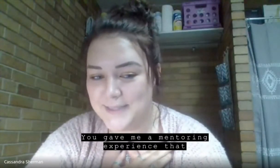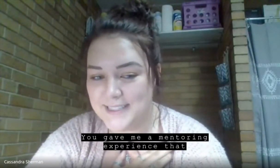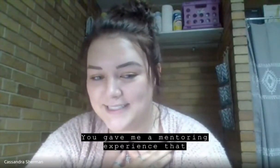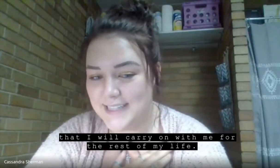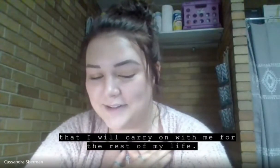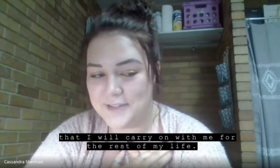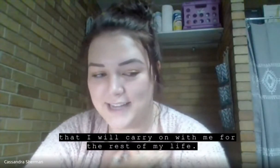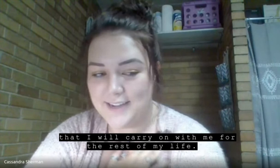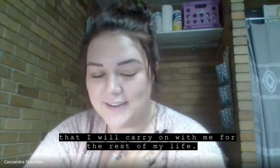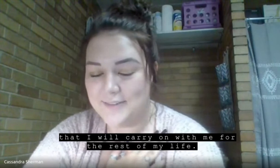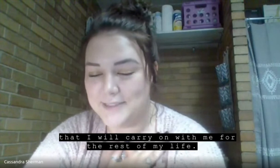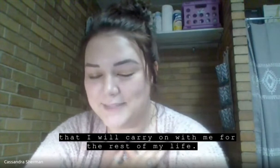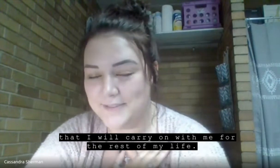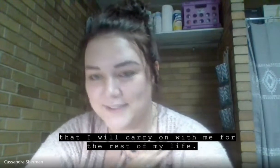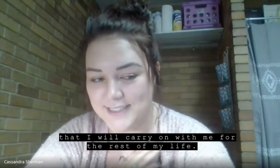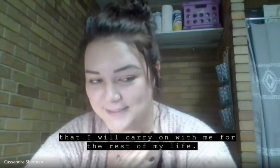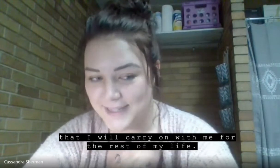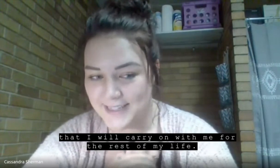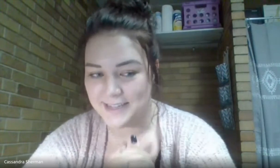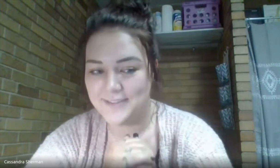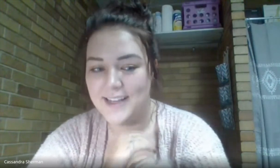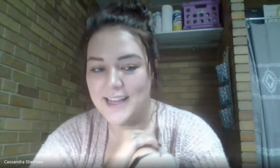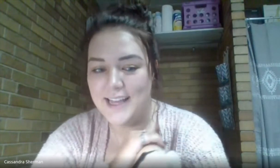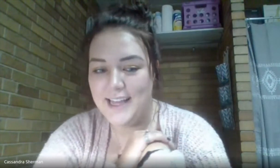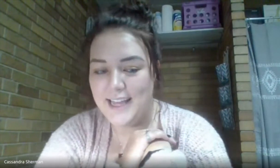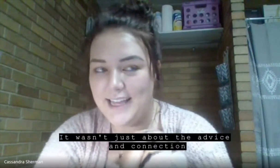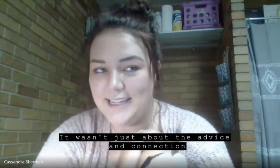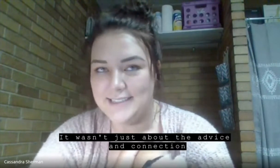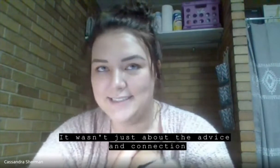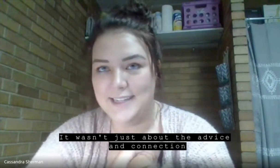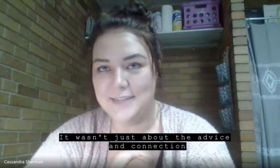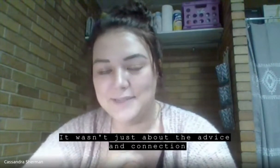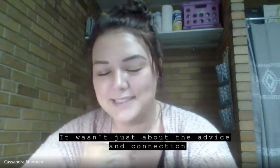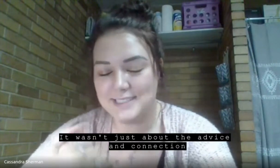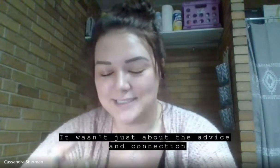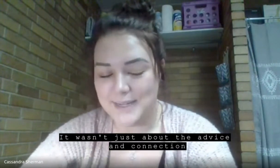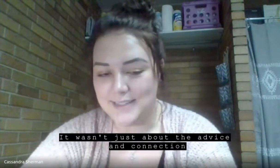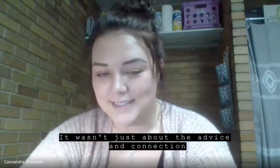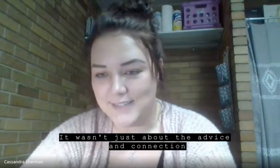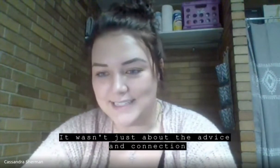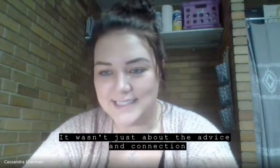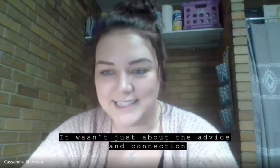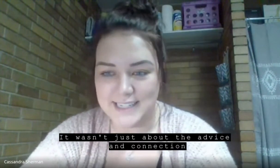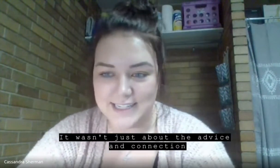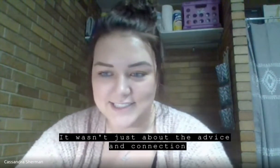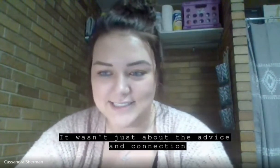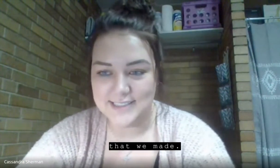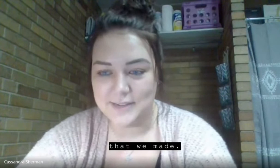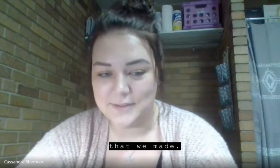mentoring experience that I will carry on with me for the rest of my life. And it wasn't just about the advice and the connections that we